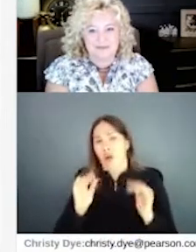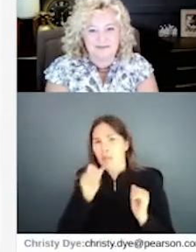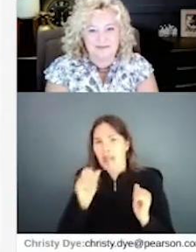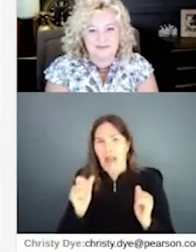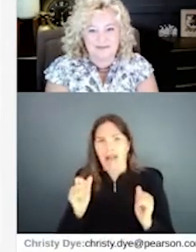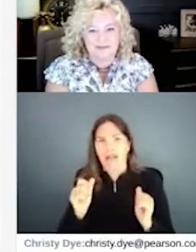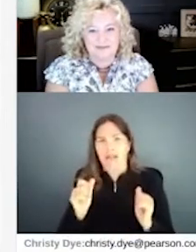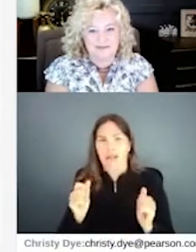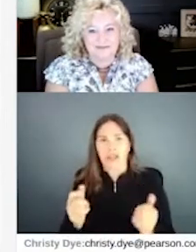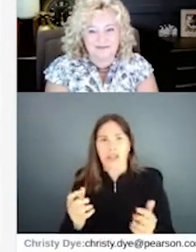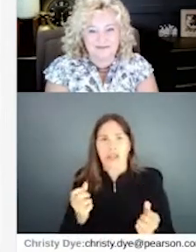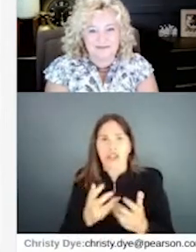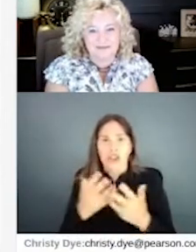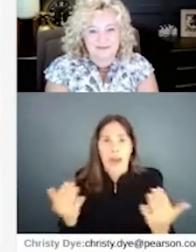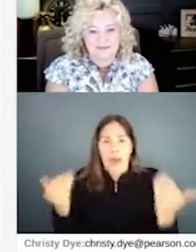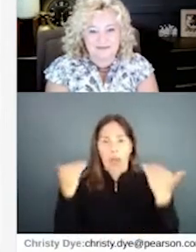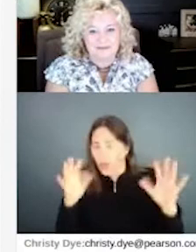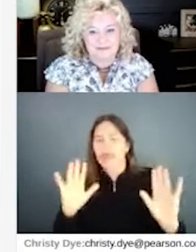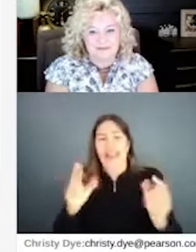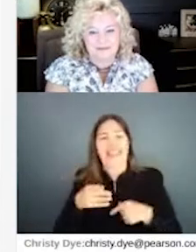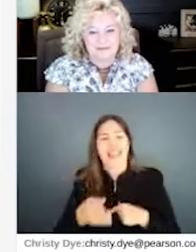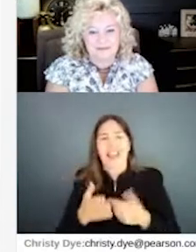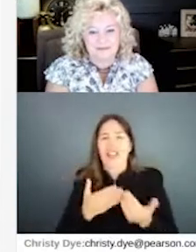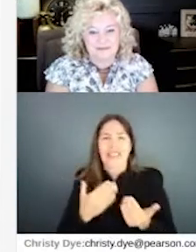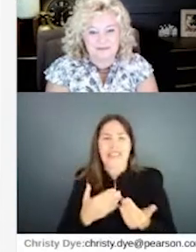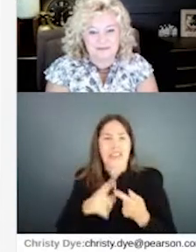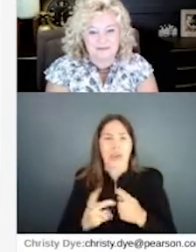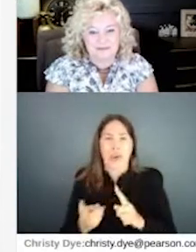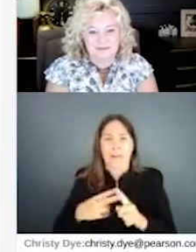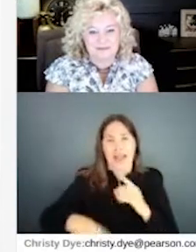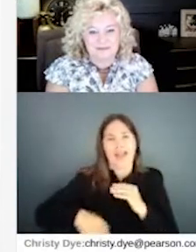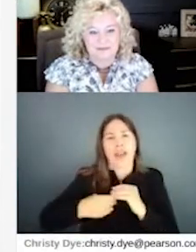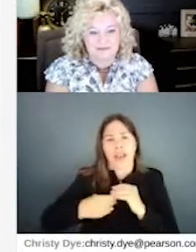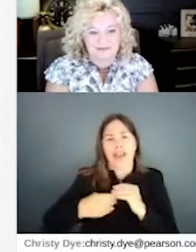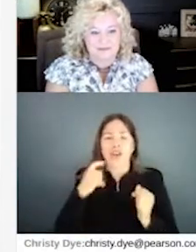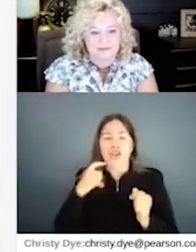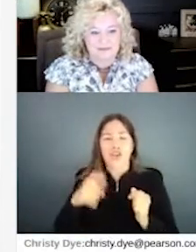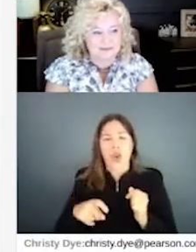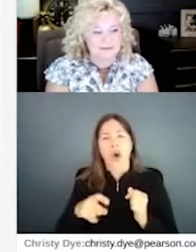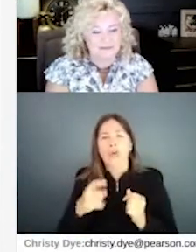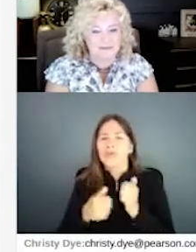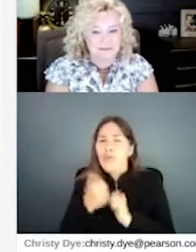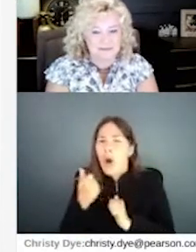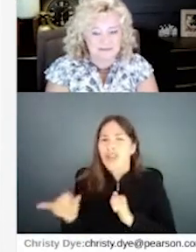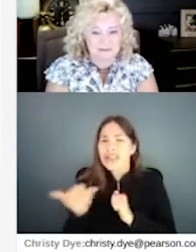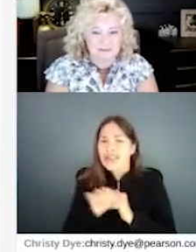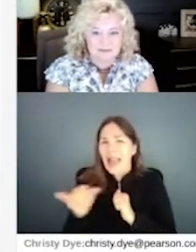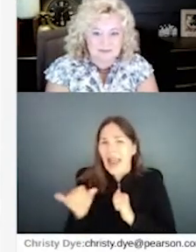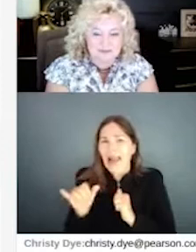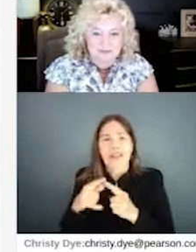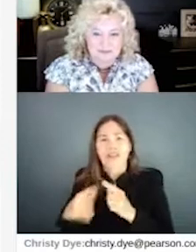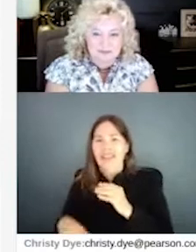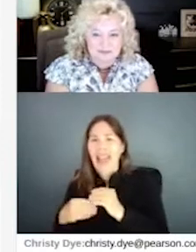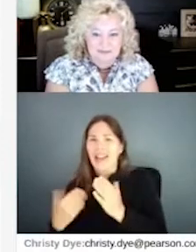a curveball. It's just kind of right there, ready for you, easy to apply. So you'll notice that it's largely the same. We're just reflecting a new